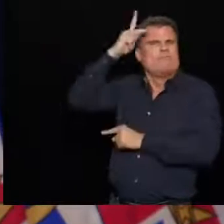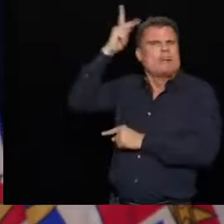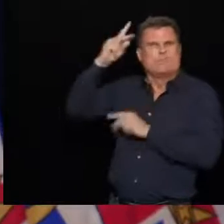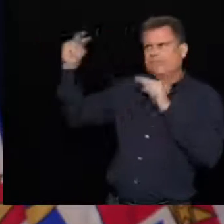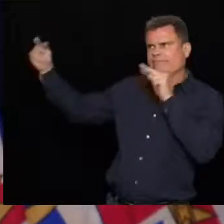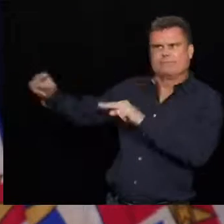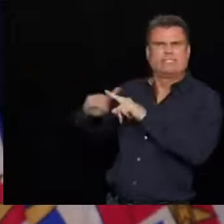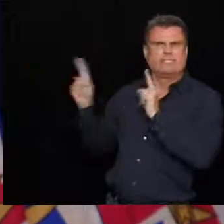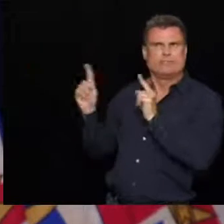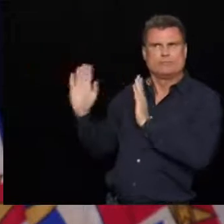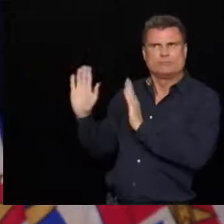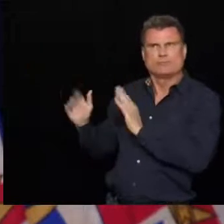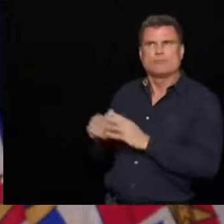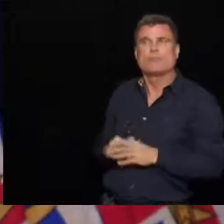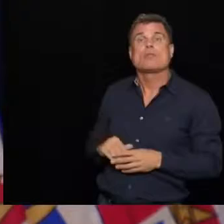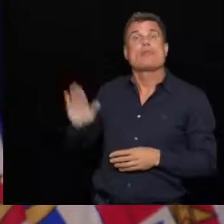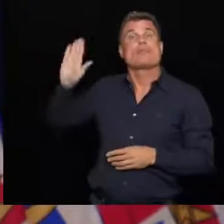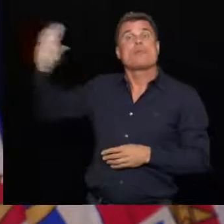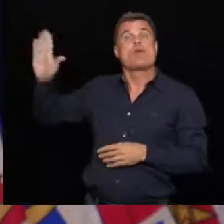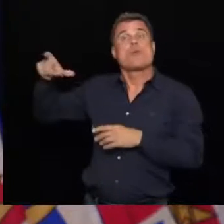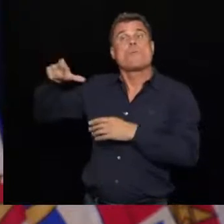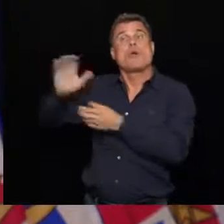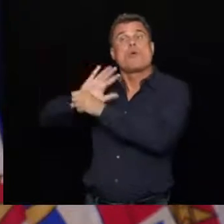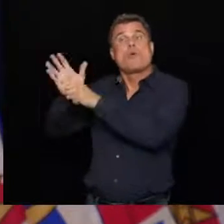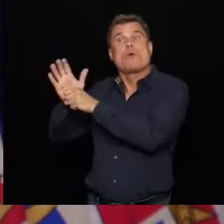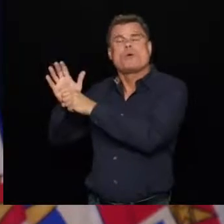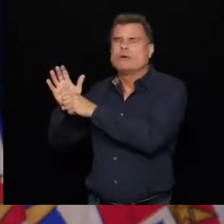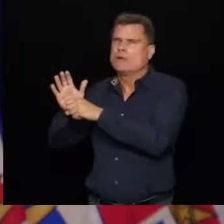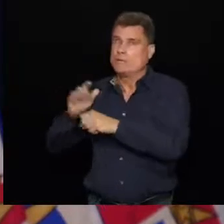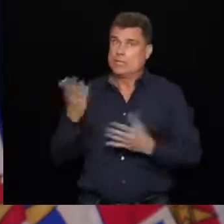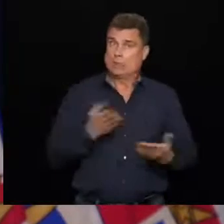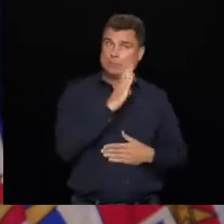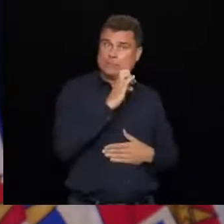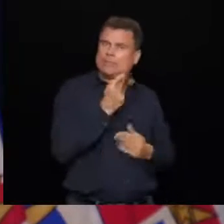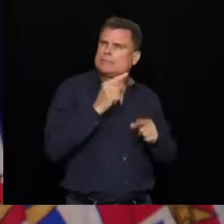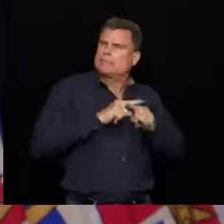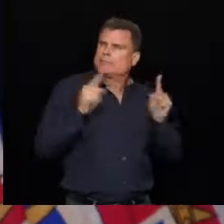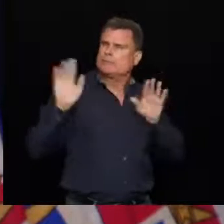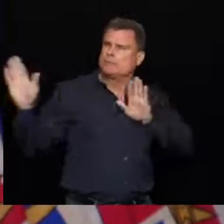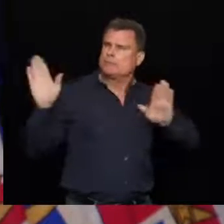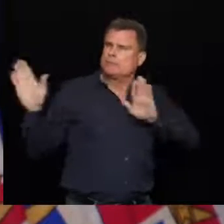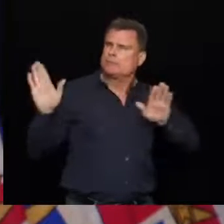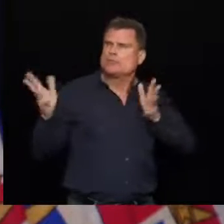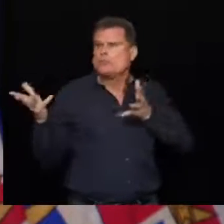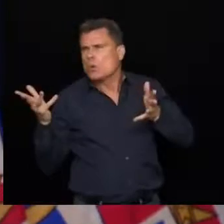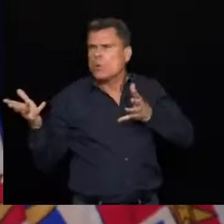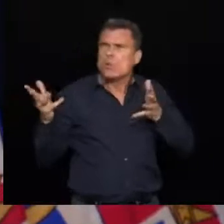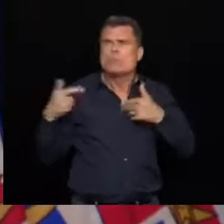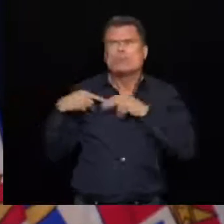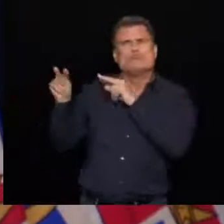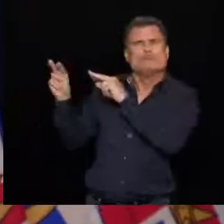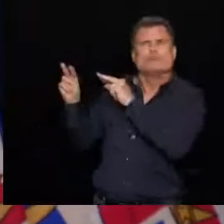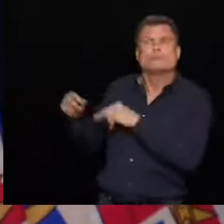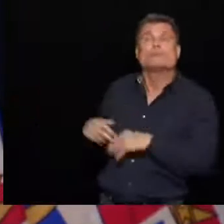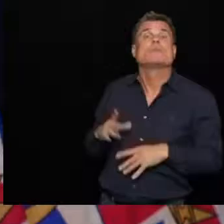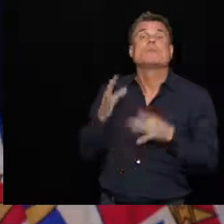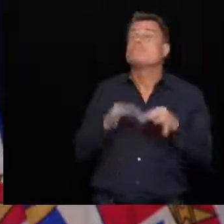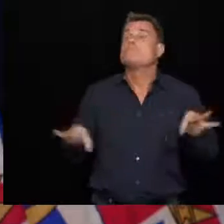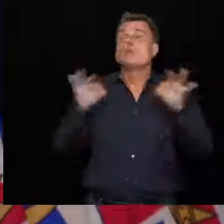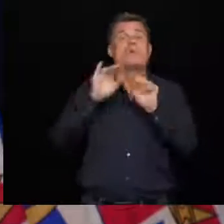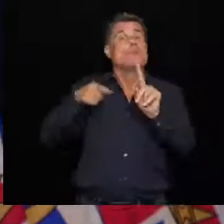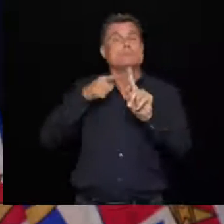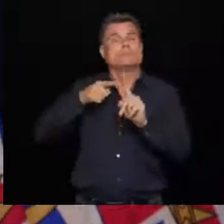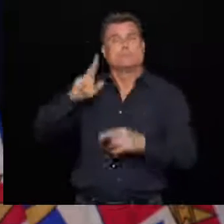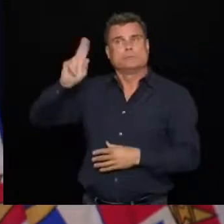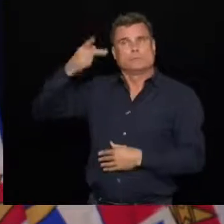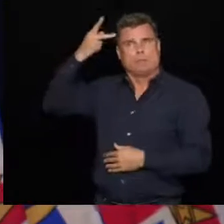times. And the key things that we are looking at here are around unlinked cases, and that's one thing where